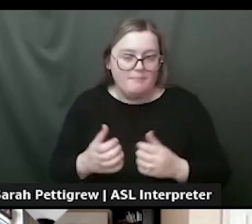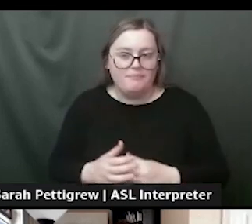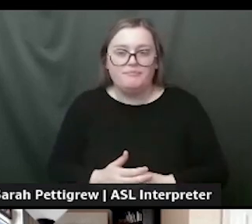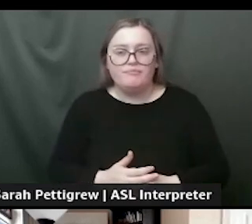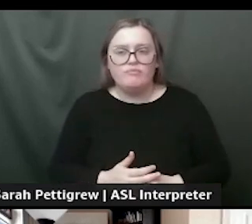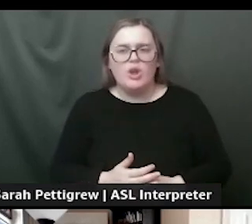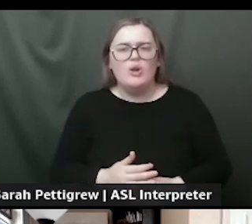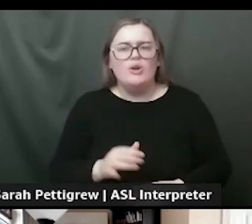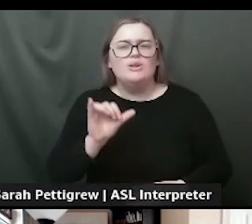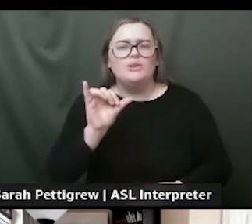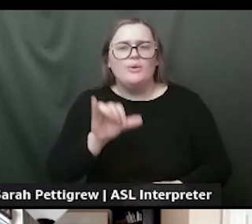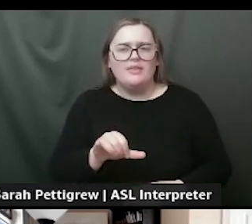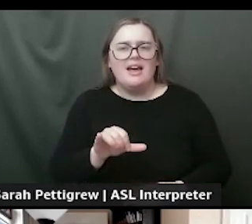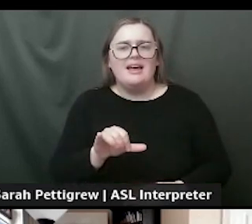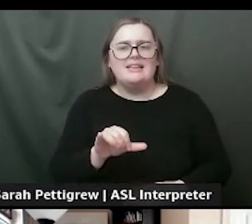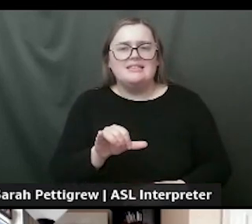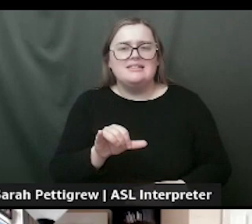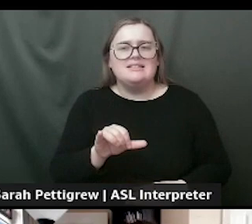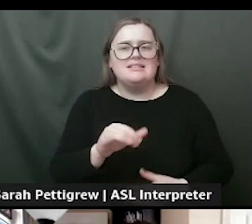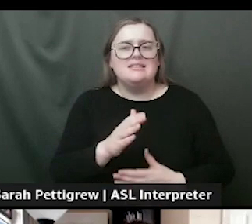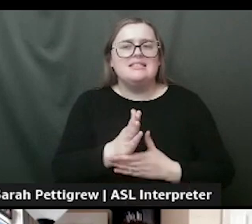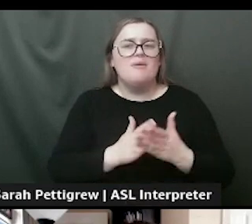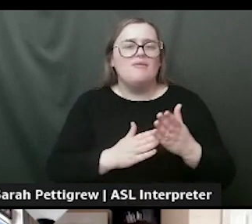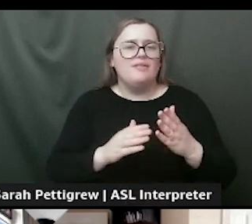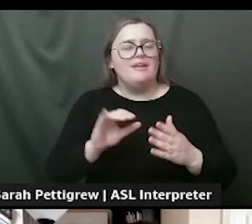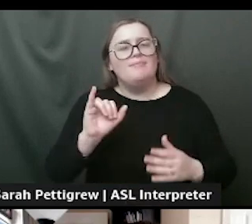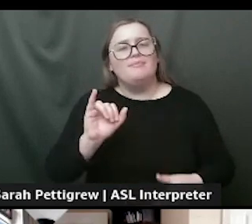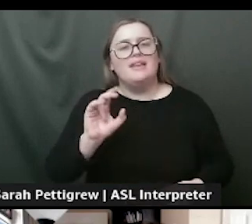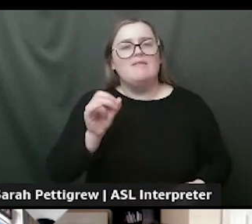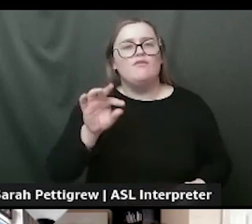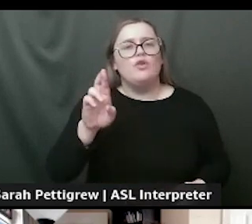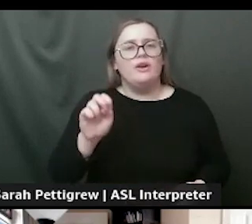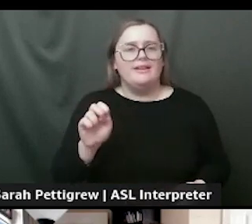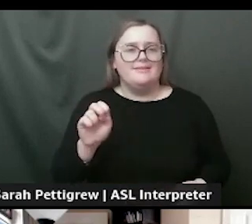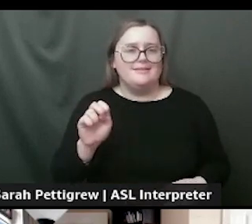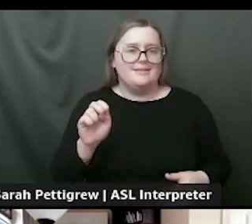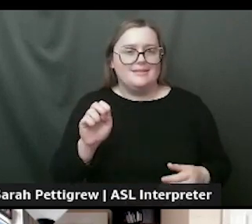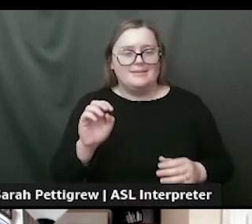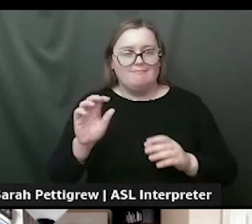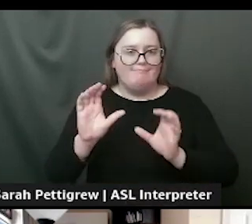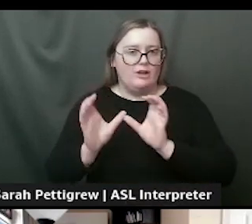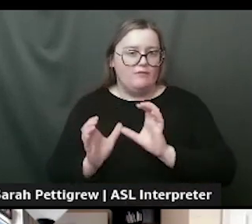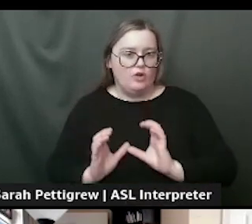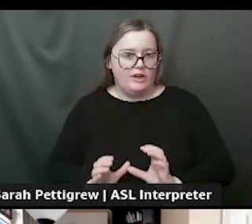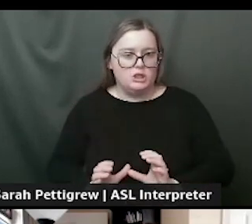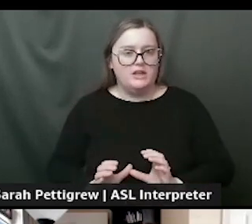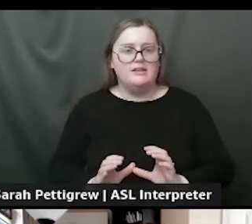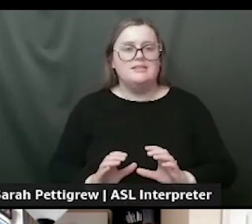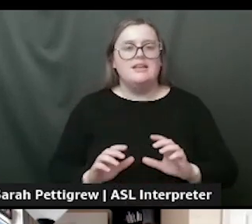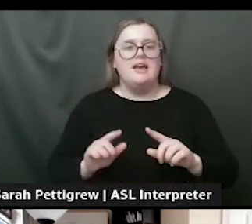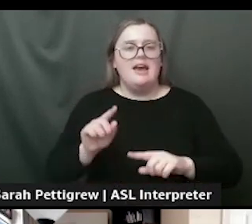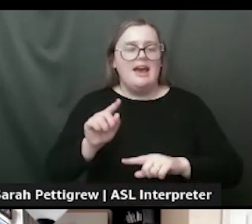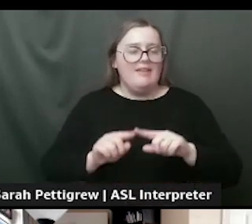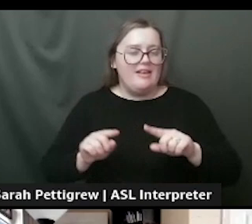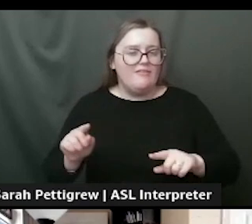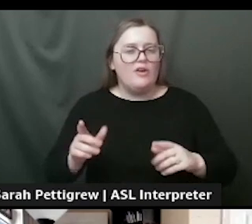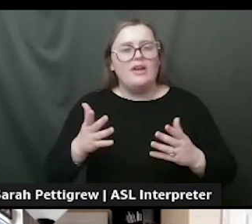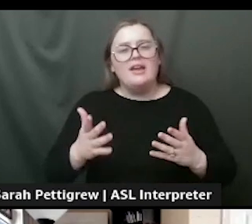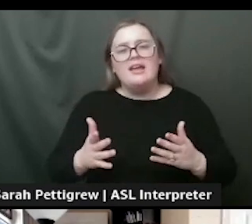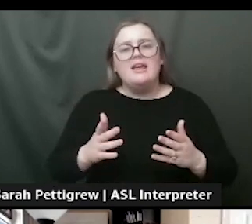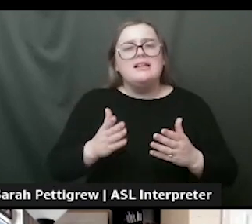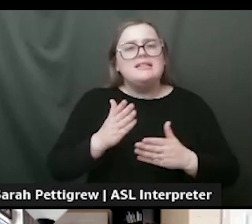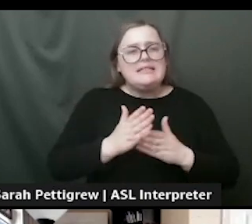some of the inference configurations over here, and they vary by from model to model. There are a few that are